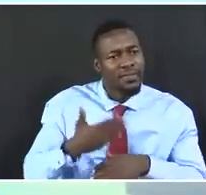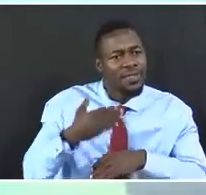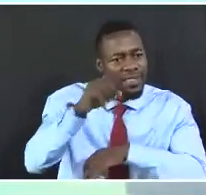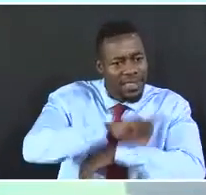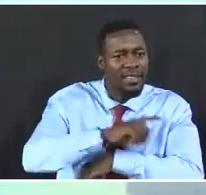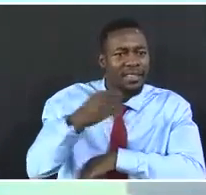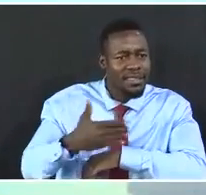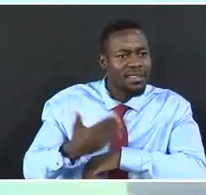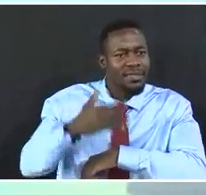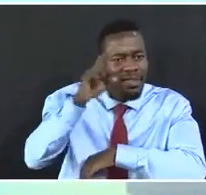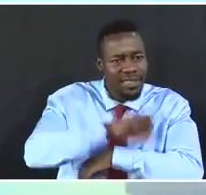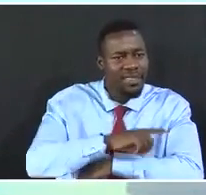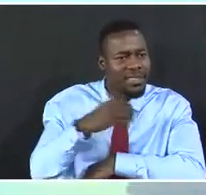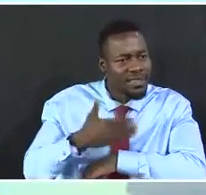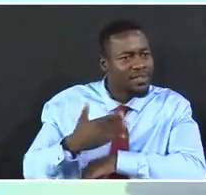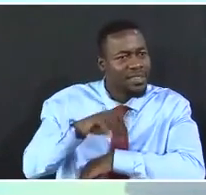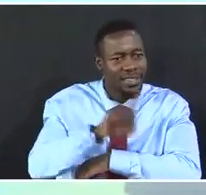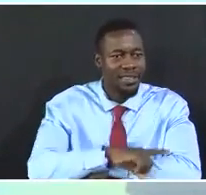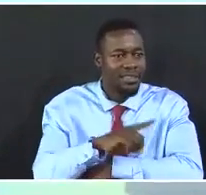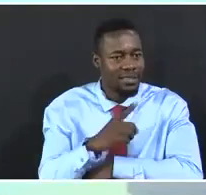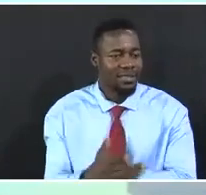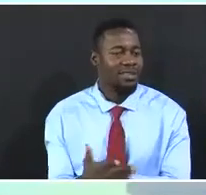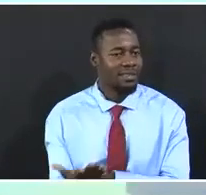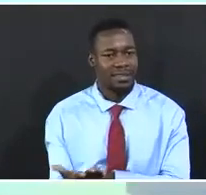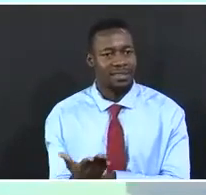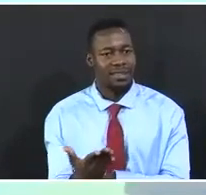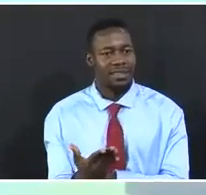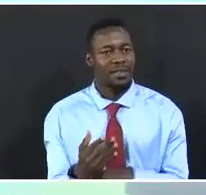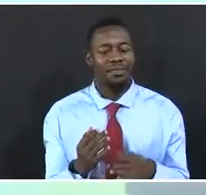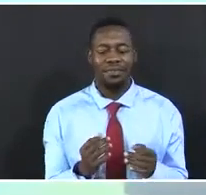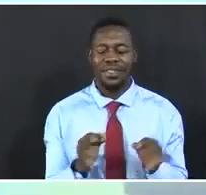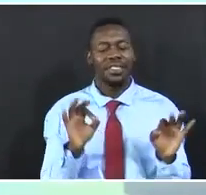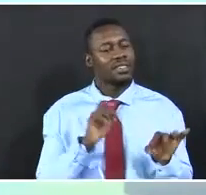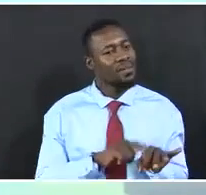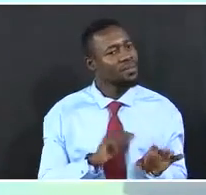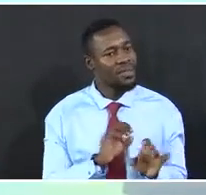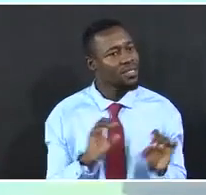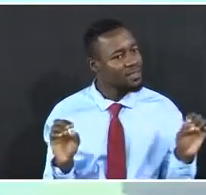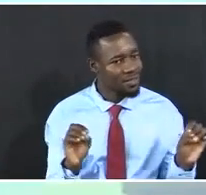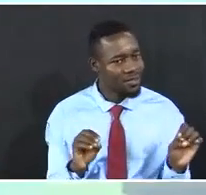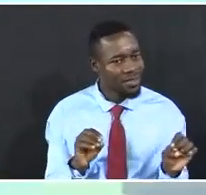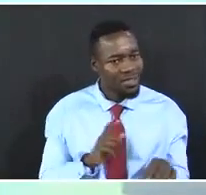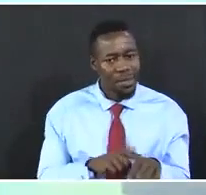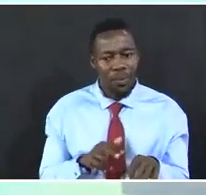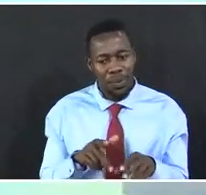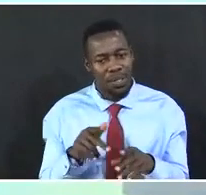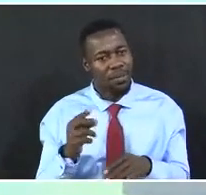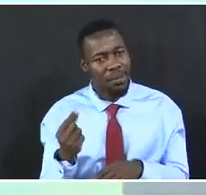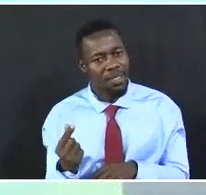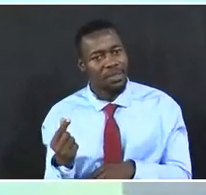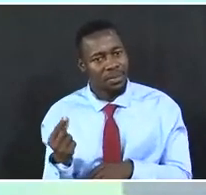church, okay? Then that business becomes an idol, you know?